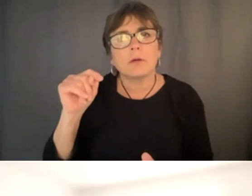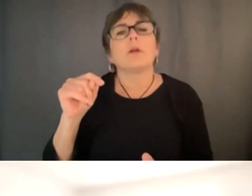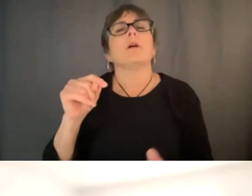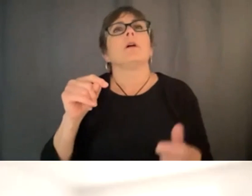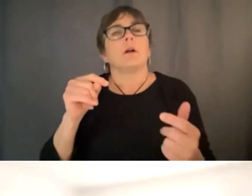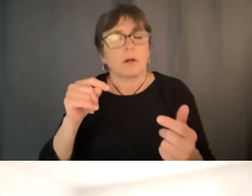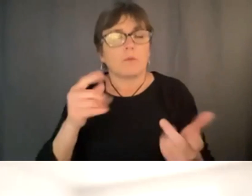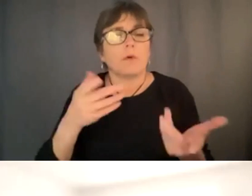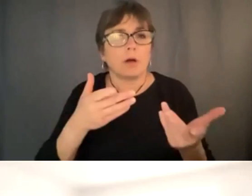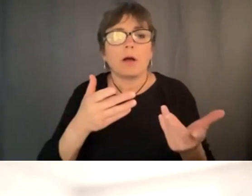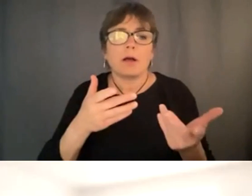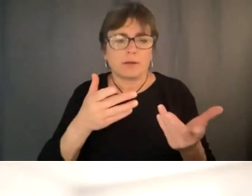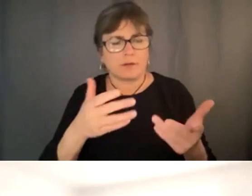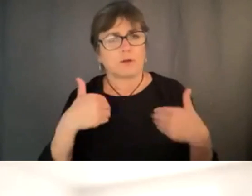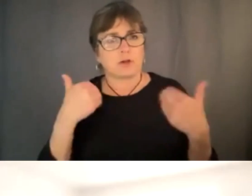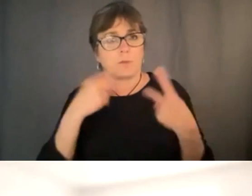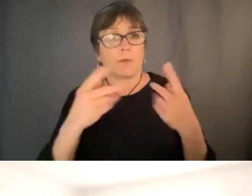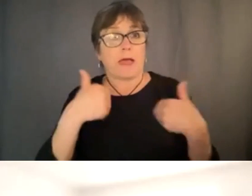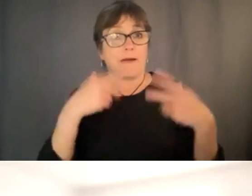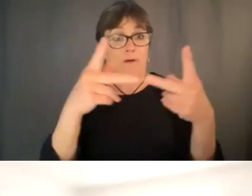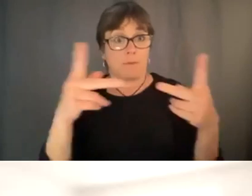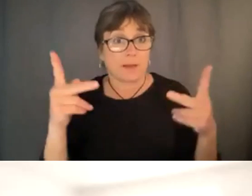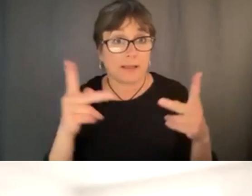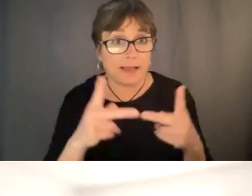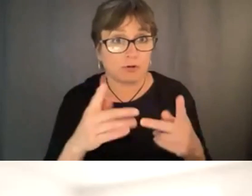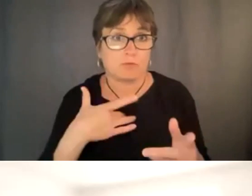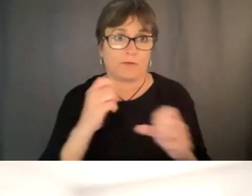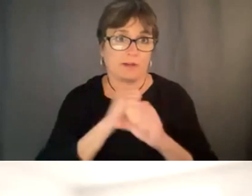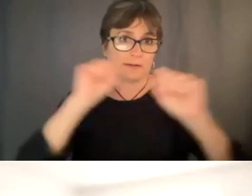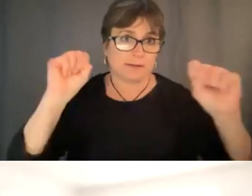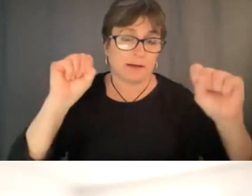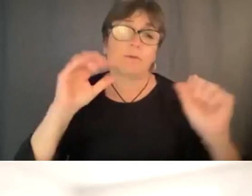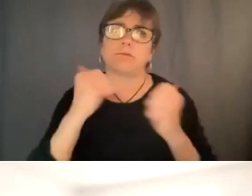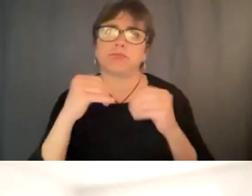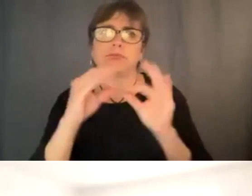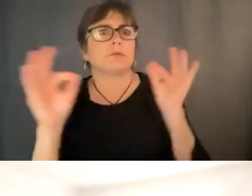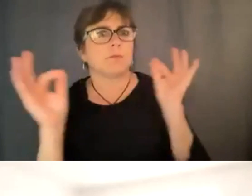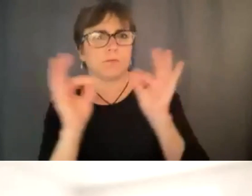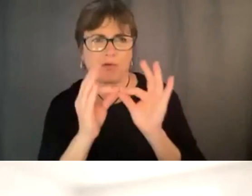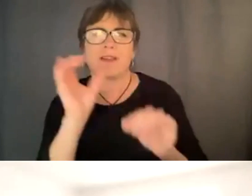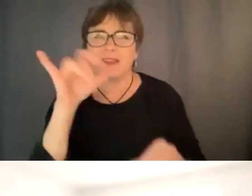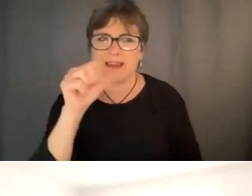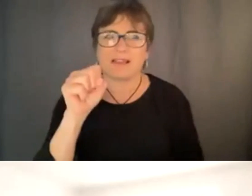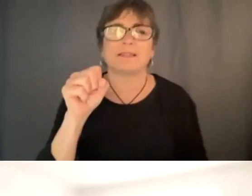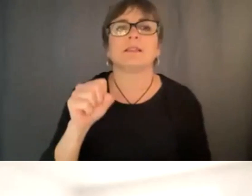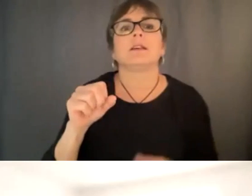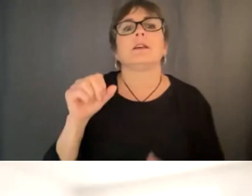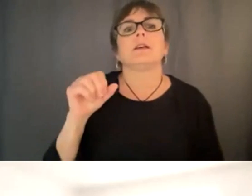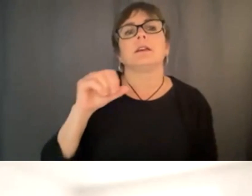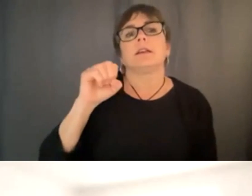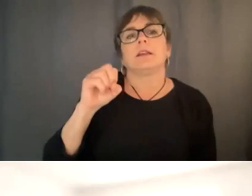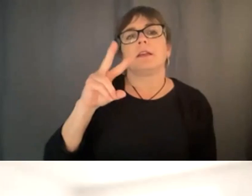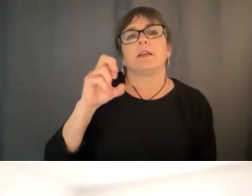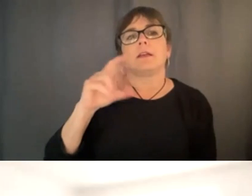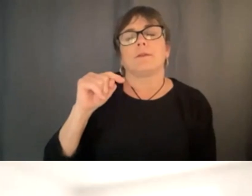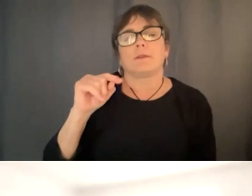right. Having that safety net is so important. Well, and Josie and I have spent time within those other groups like the